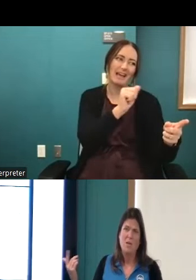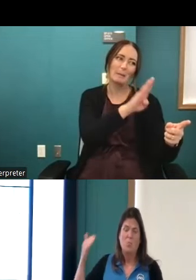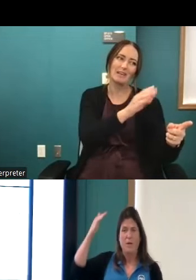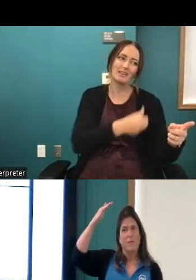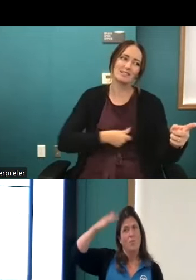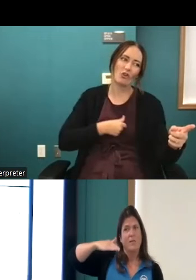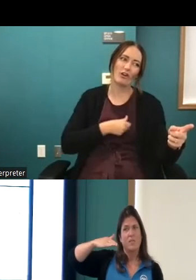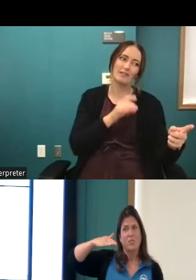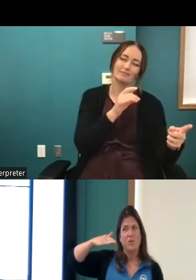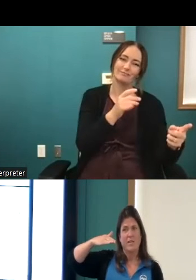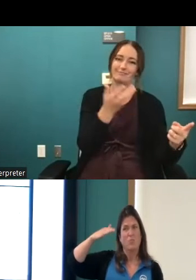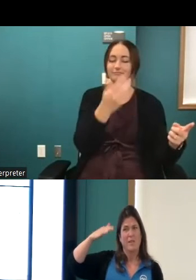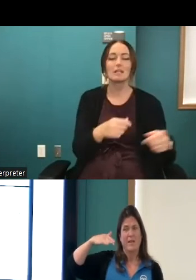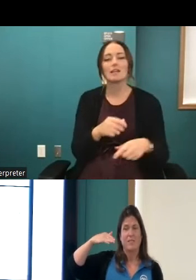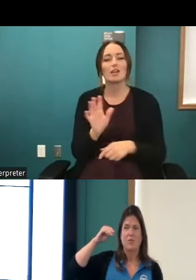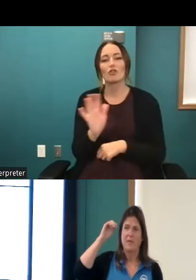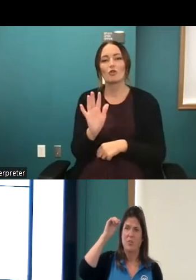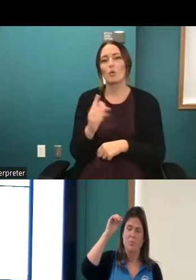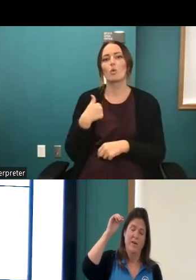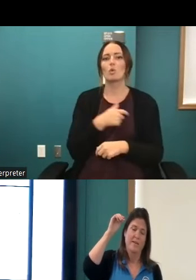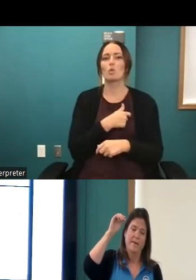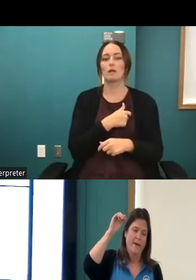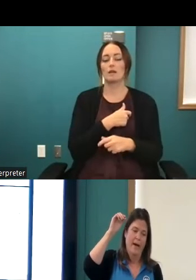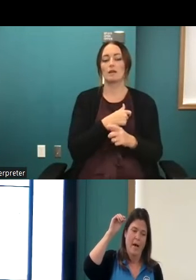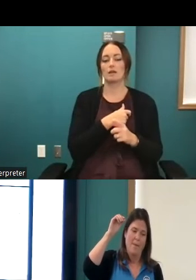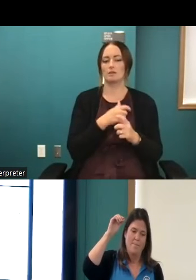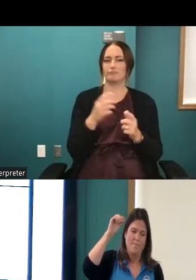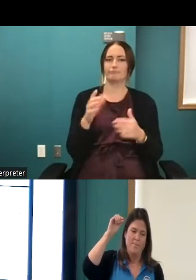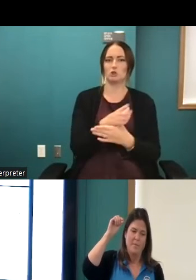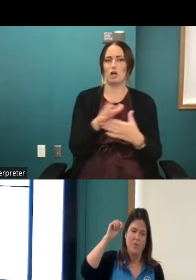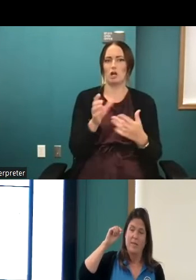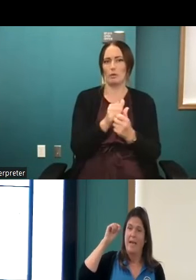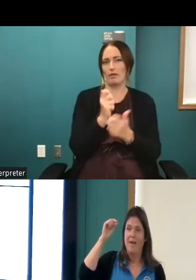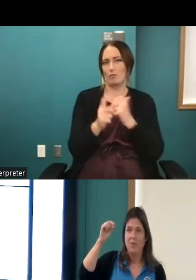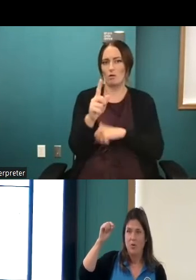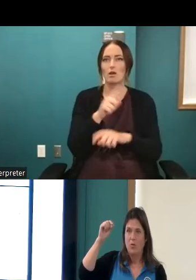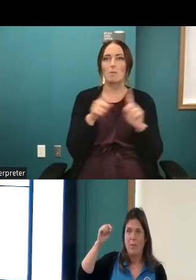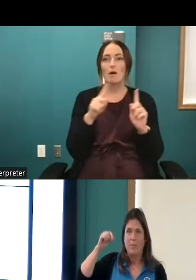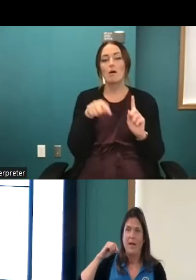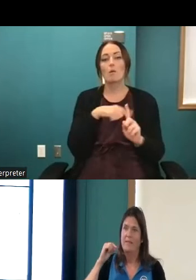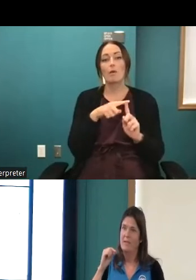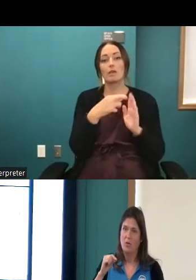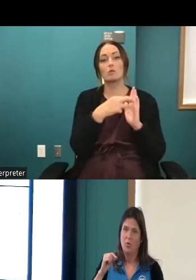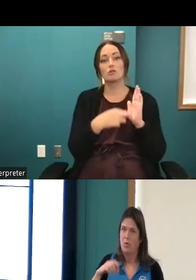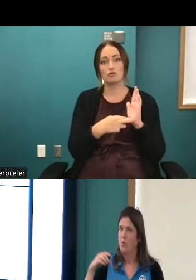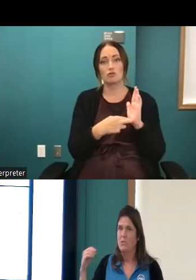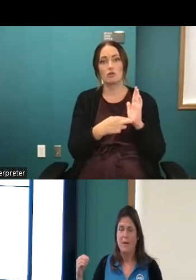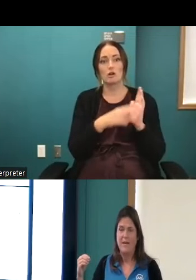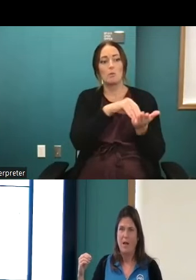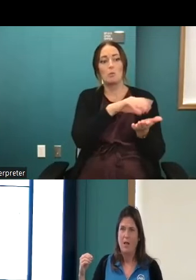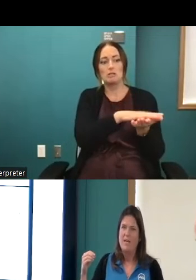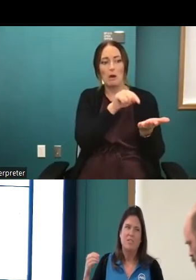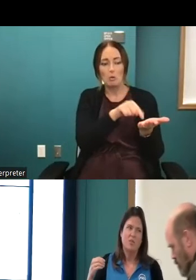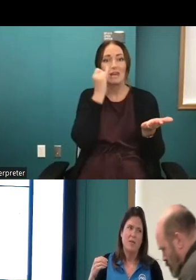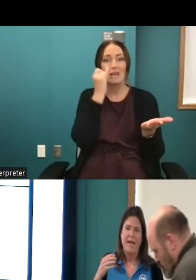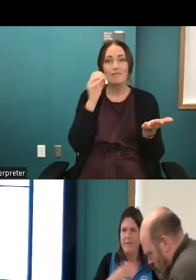it. When they register, it's really nice. So if they do put, you know, that they have a cochlear implant, that it's cochlear or it's